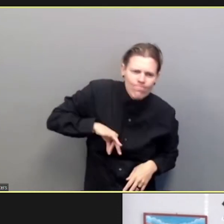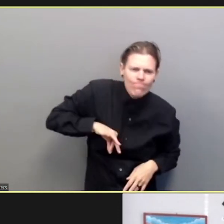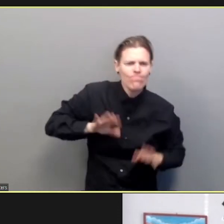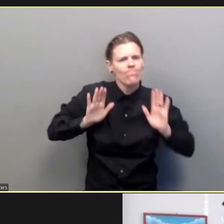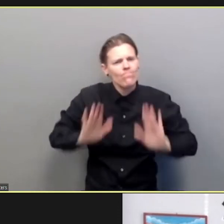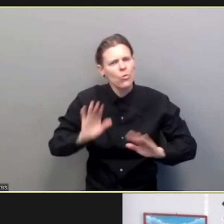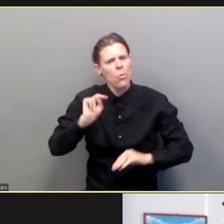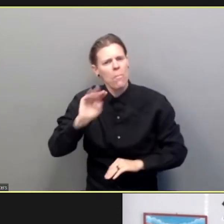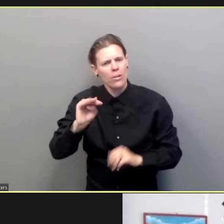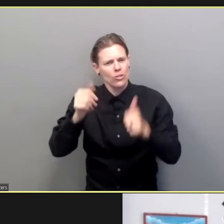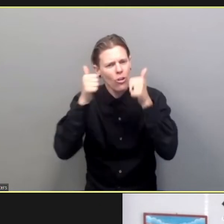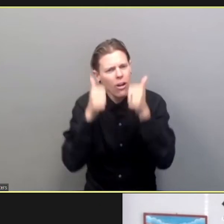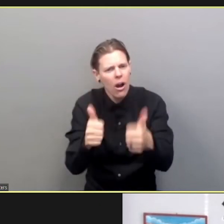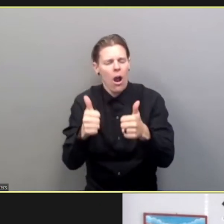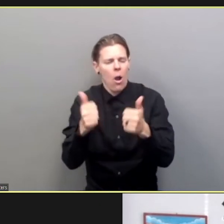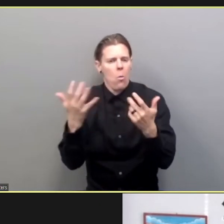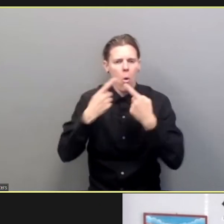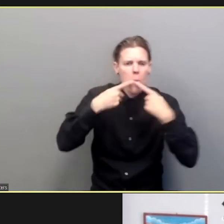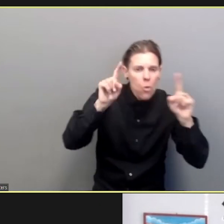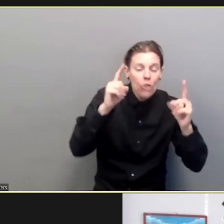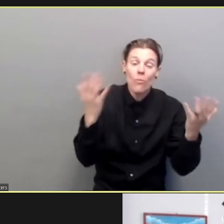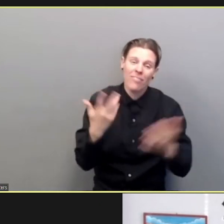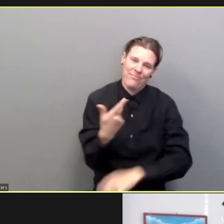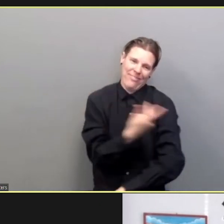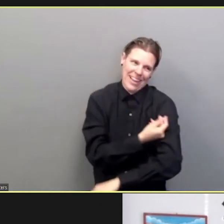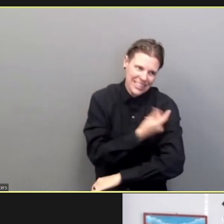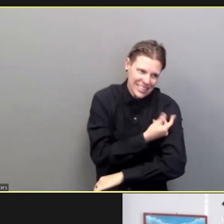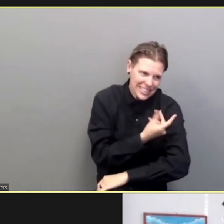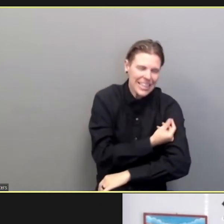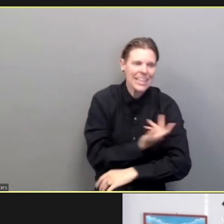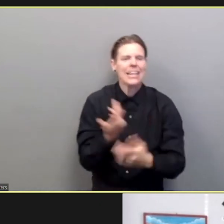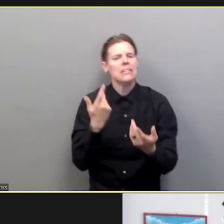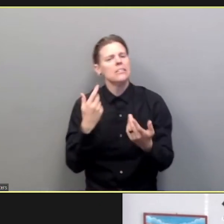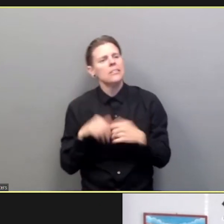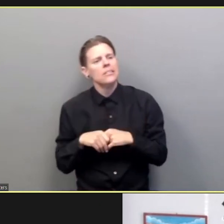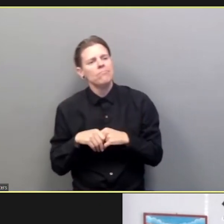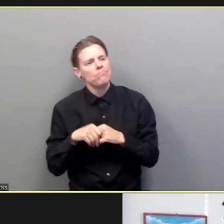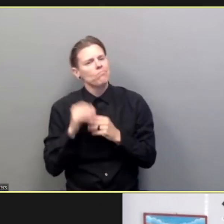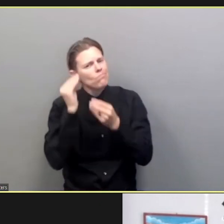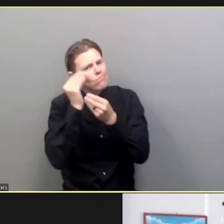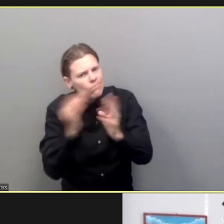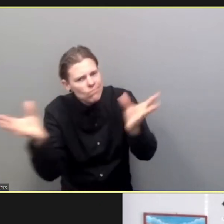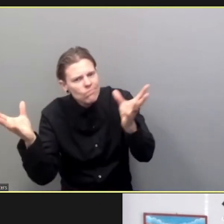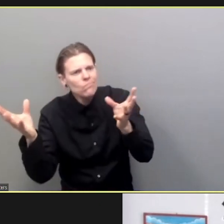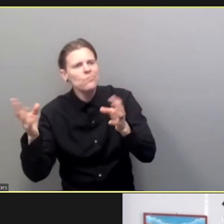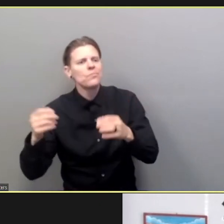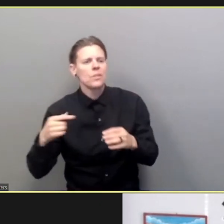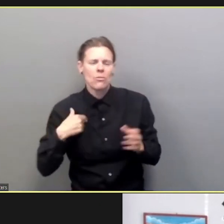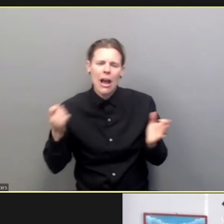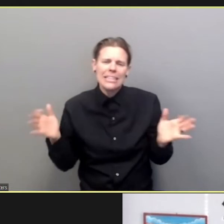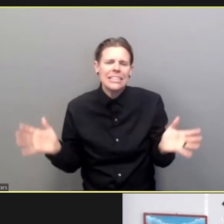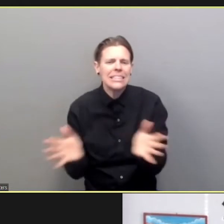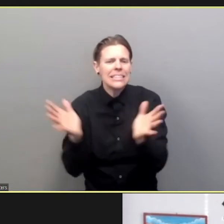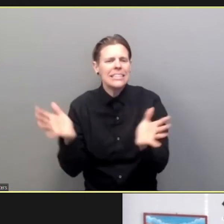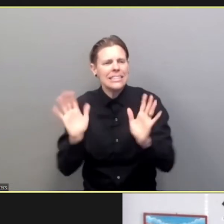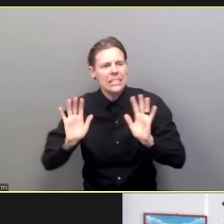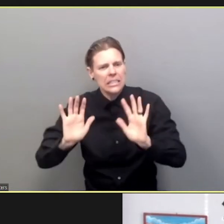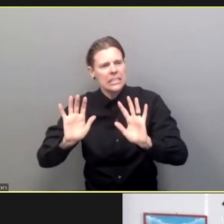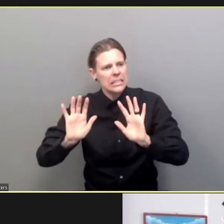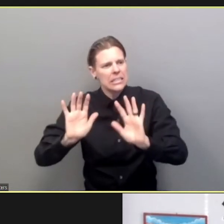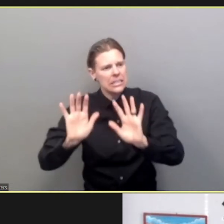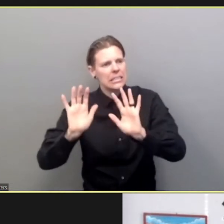are really, we're really pushing, I think pretty effectively with the CDC and the federal